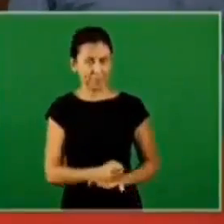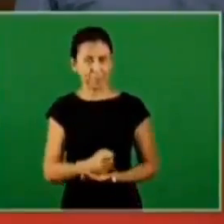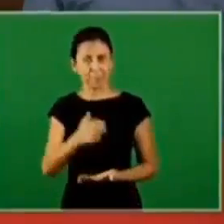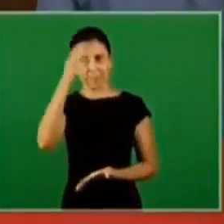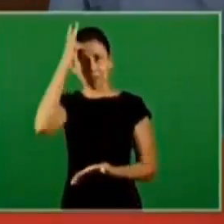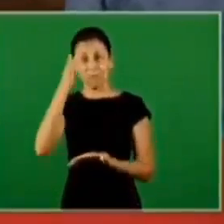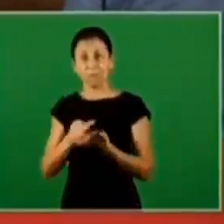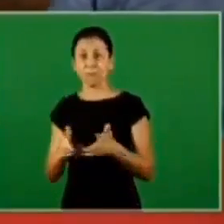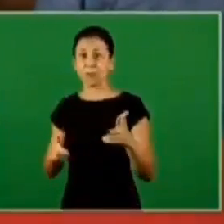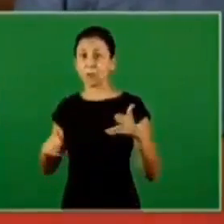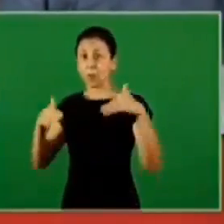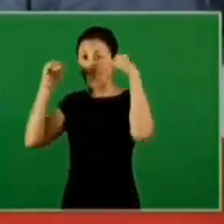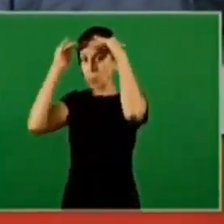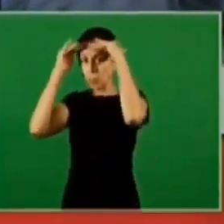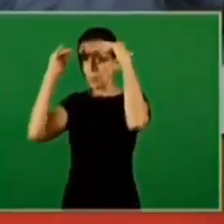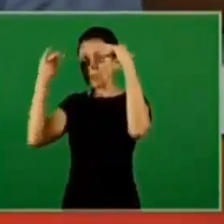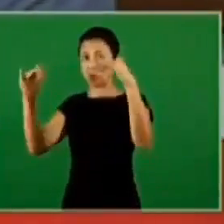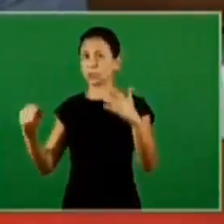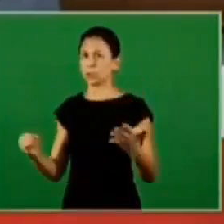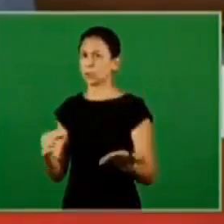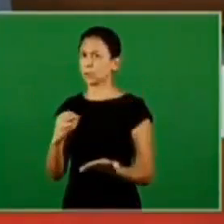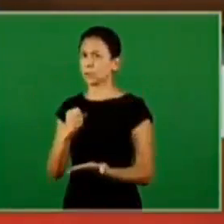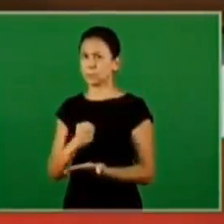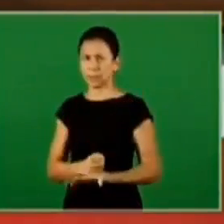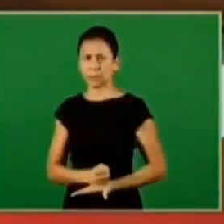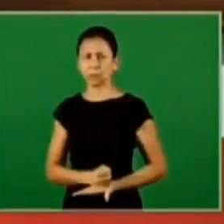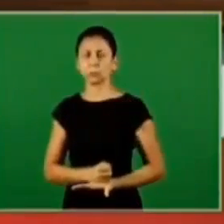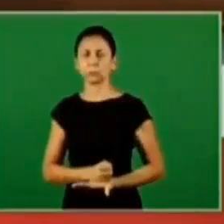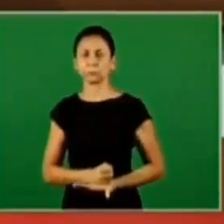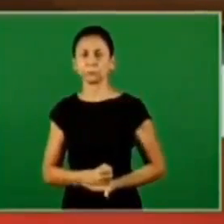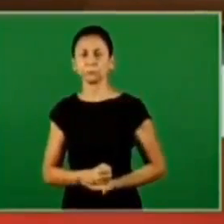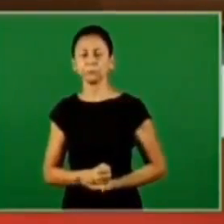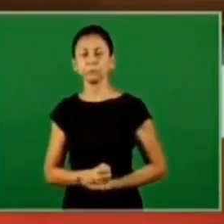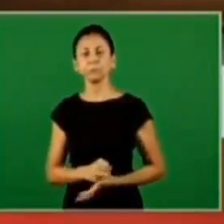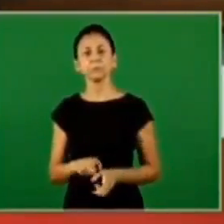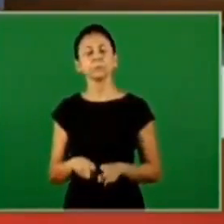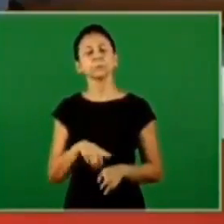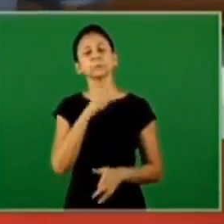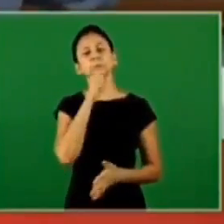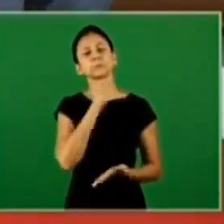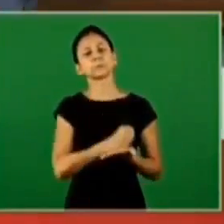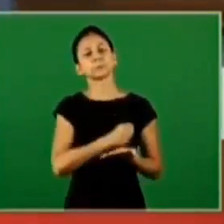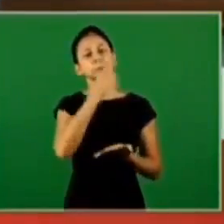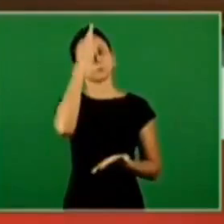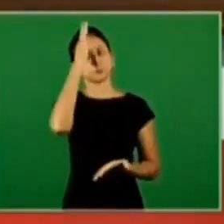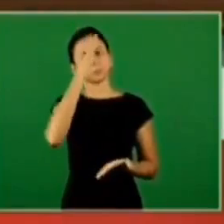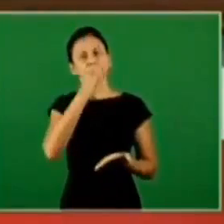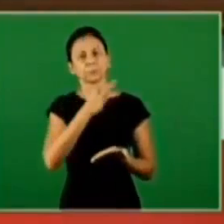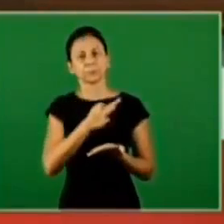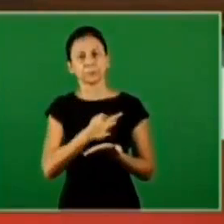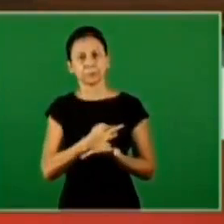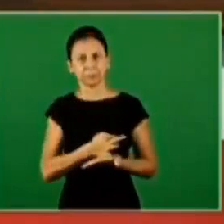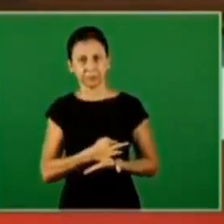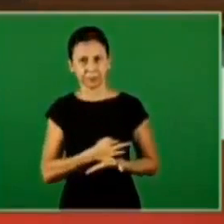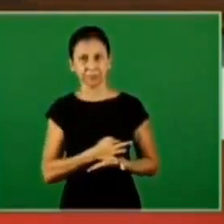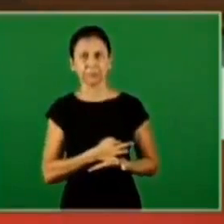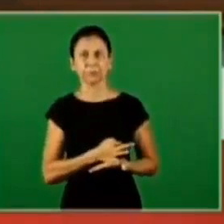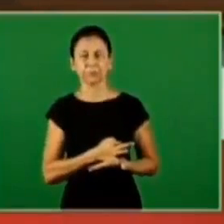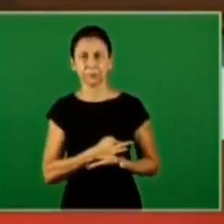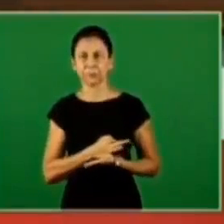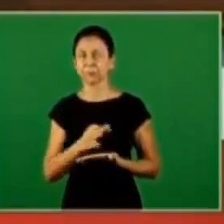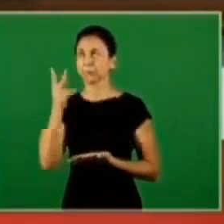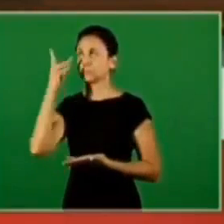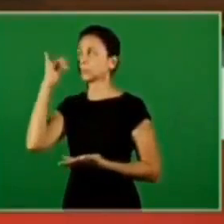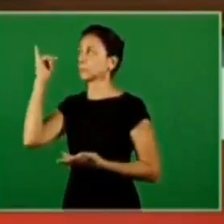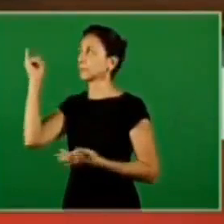is equal to obedience in the New Testament, the whole New Testament, and in the Old Testament. Faith was obeying